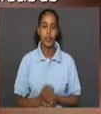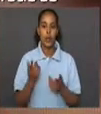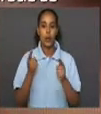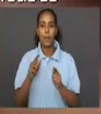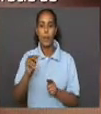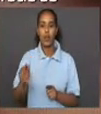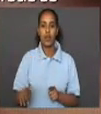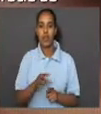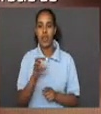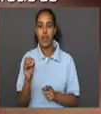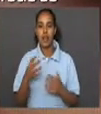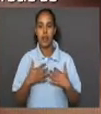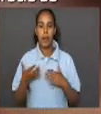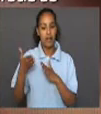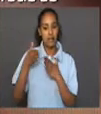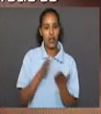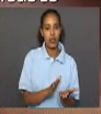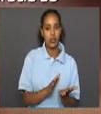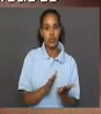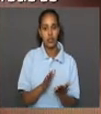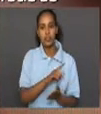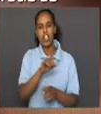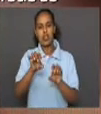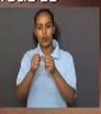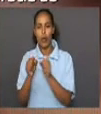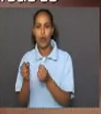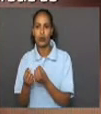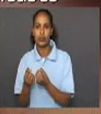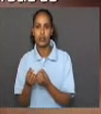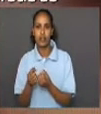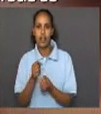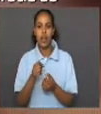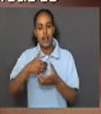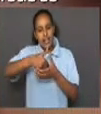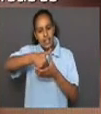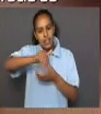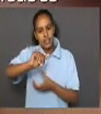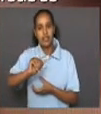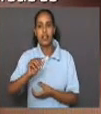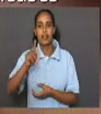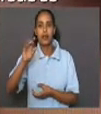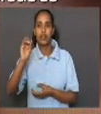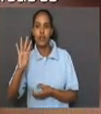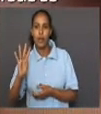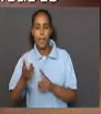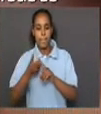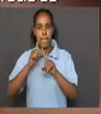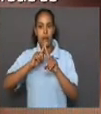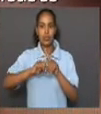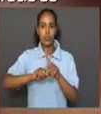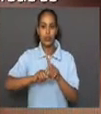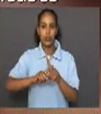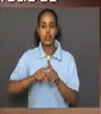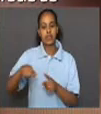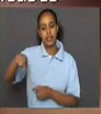When plants and animals die, they decompose and release the phosphate back into